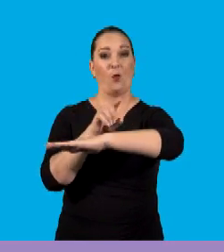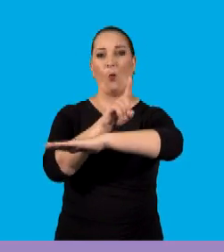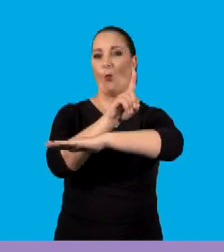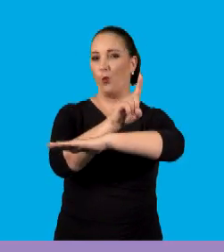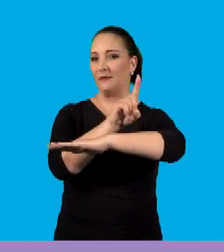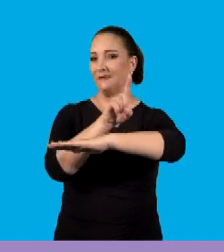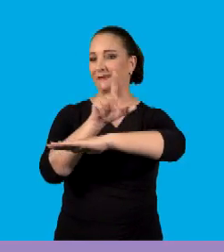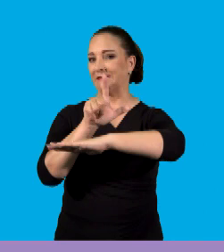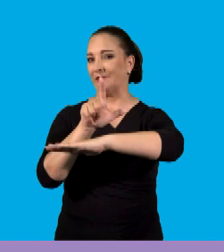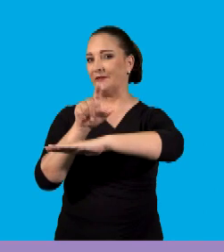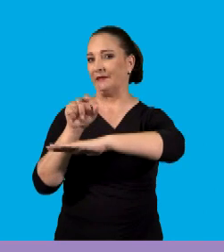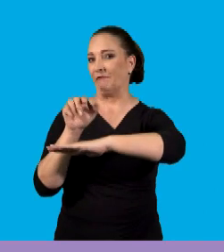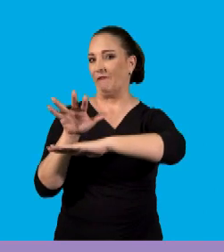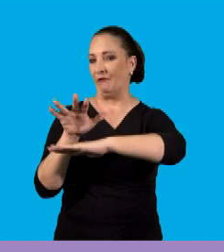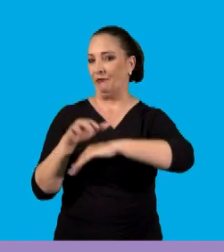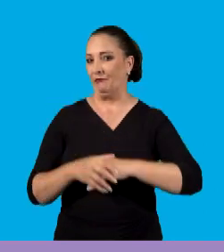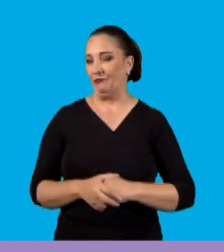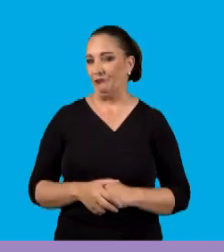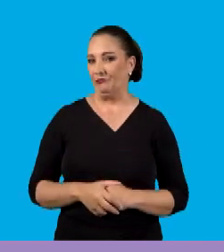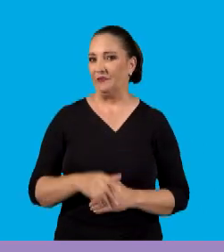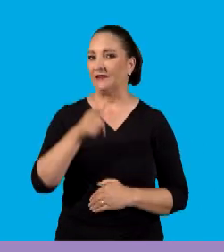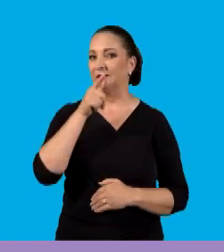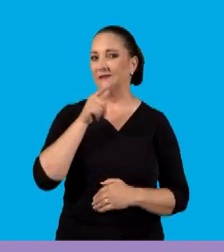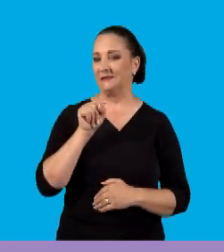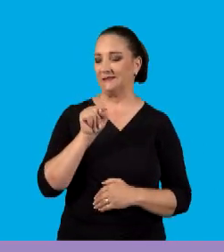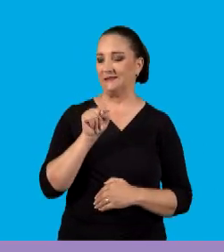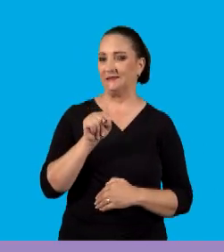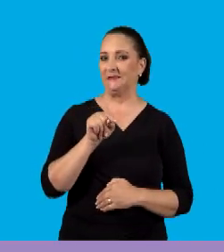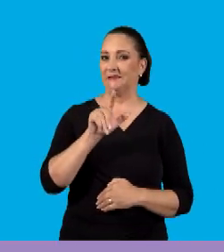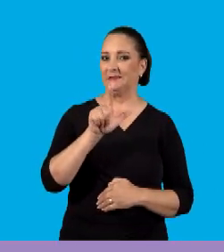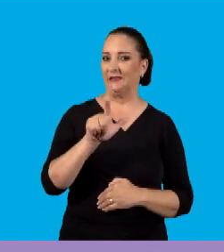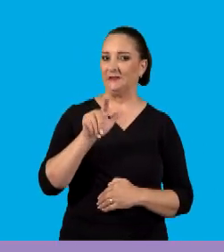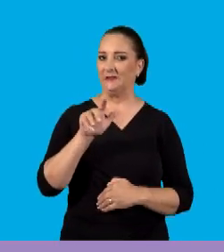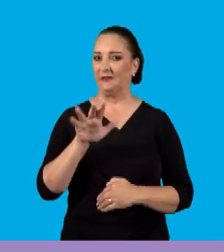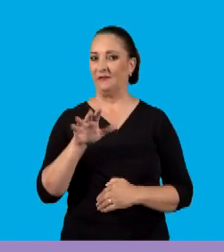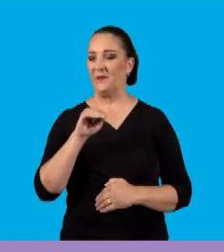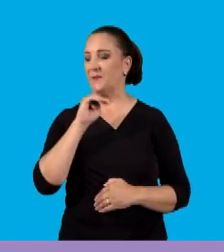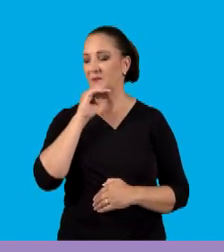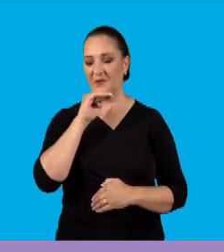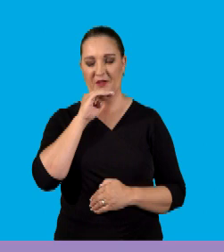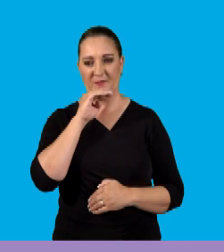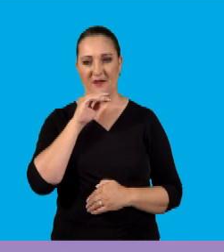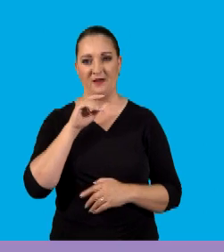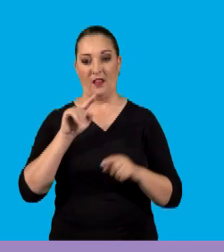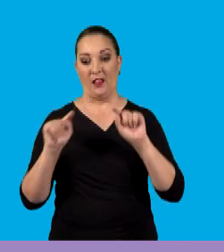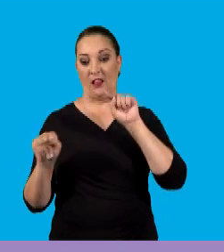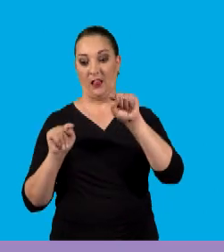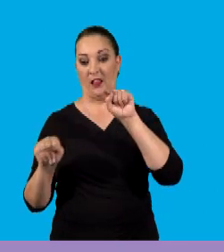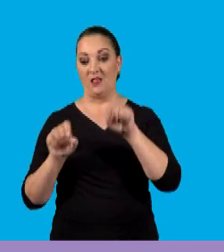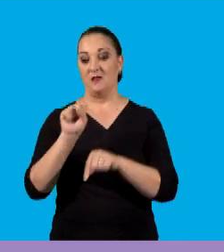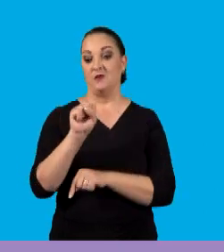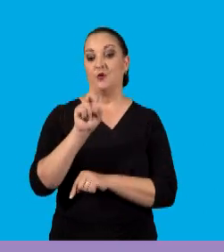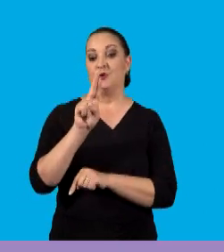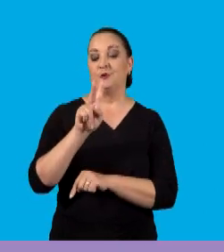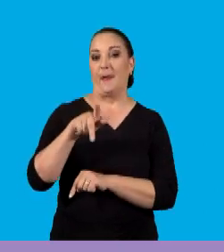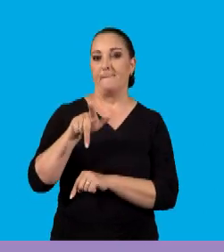175, which would then say that if that is 175, that means then those two angles are not supplementary, because